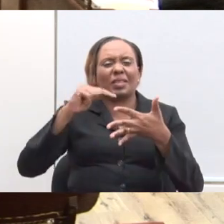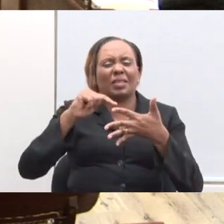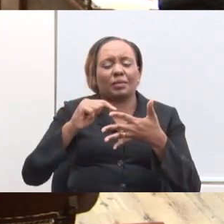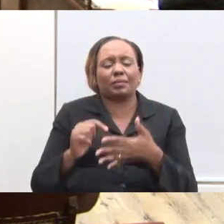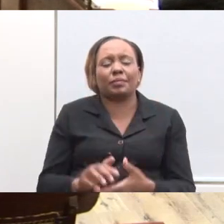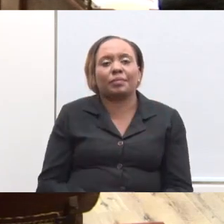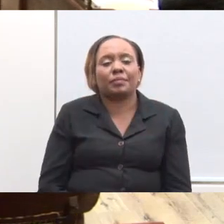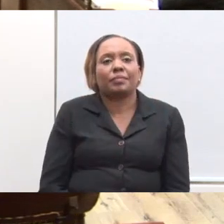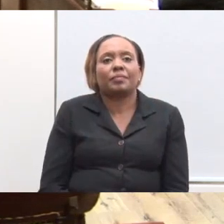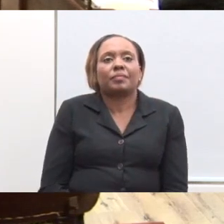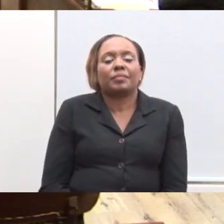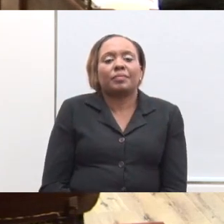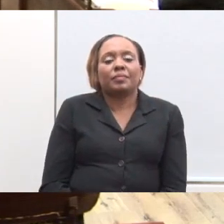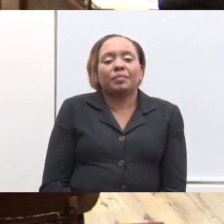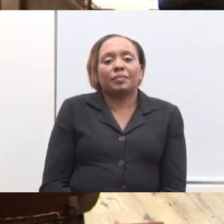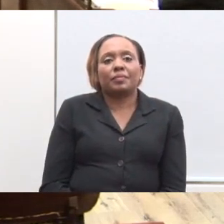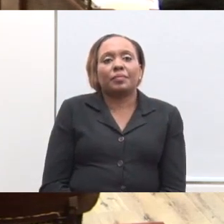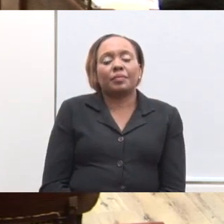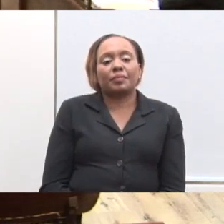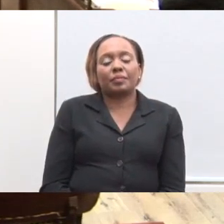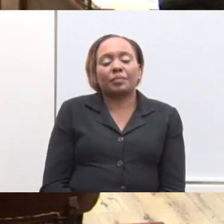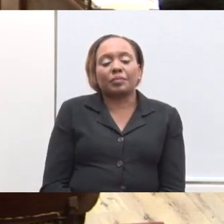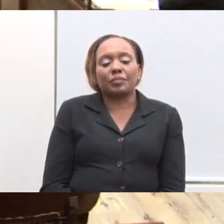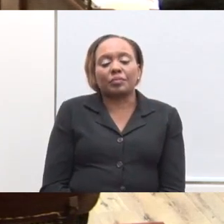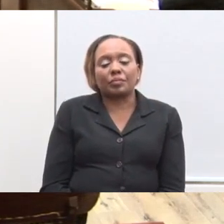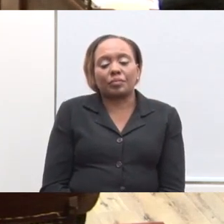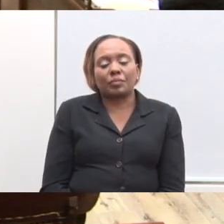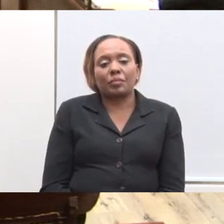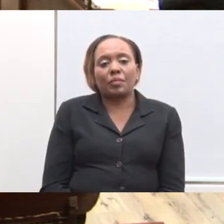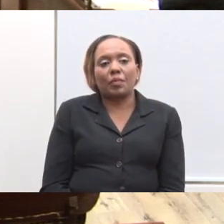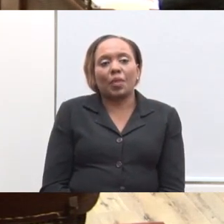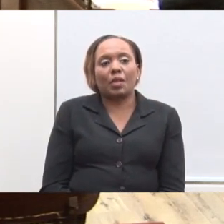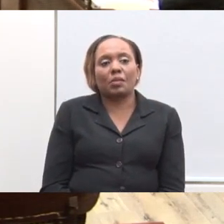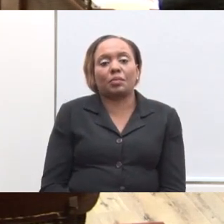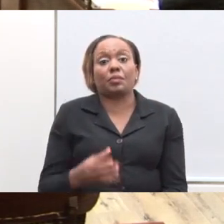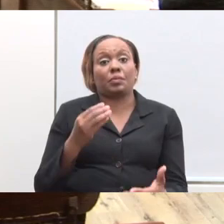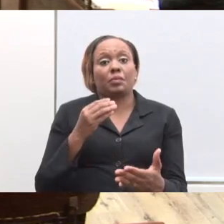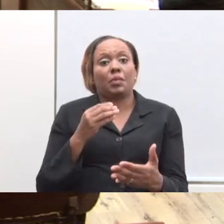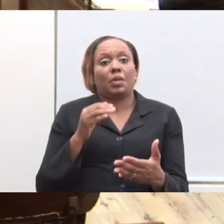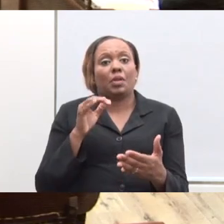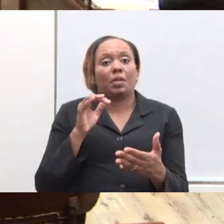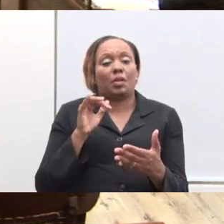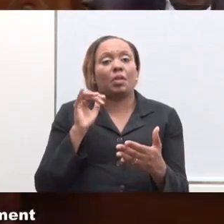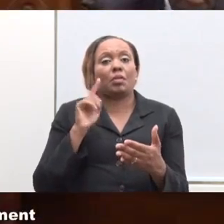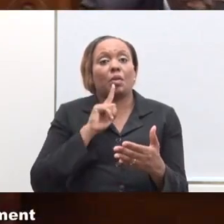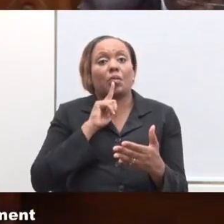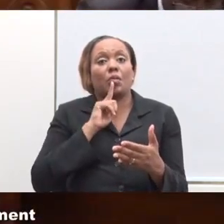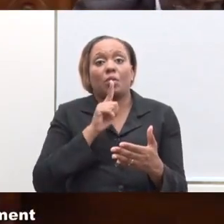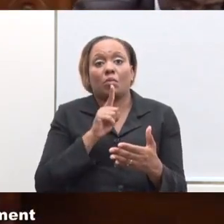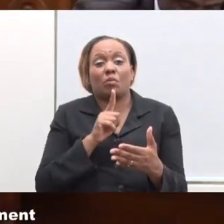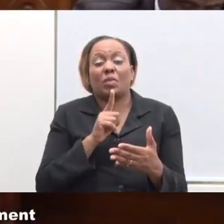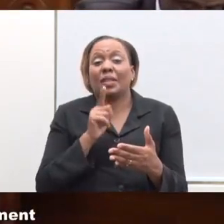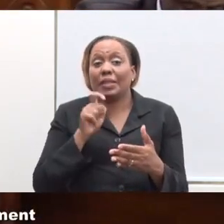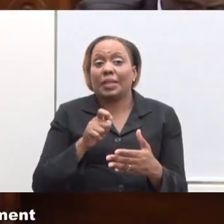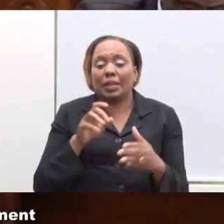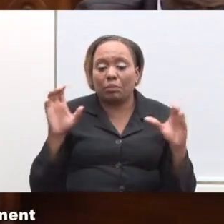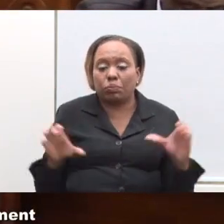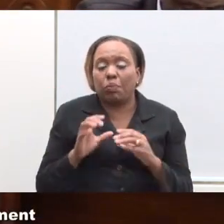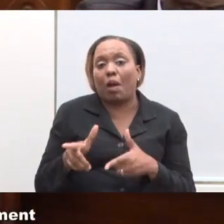These funds must be the subject of urgent action. But we're not stopping there, Mr.